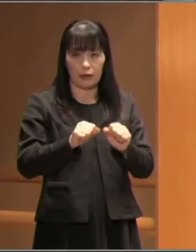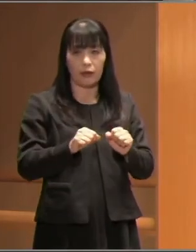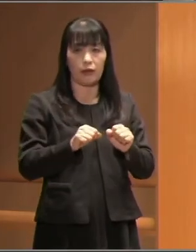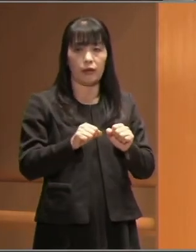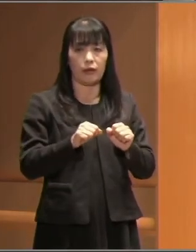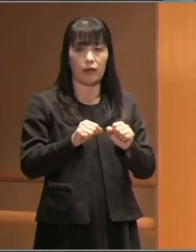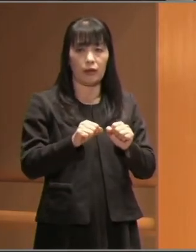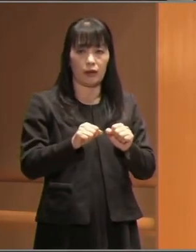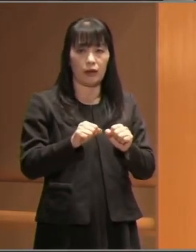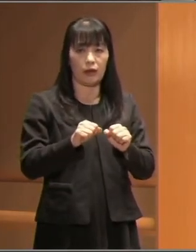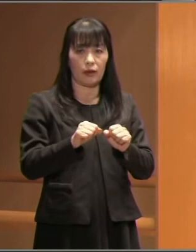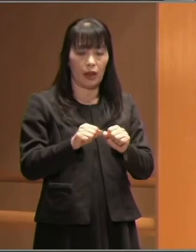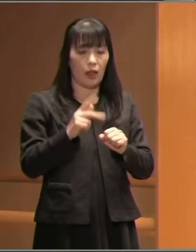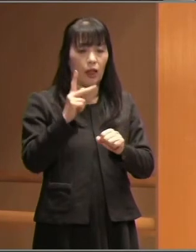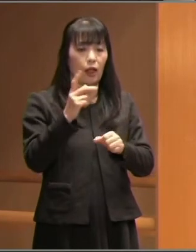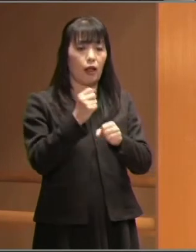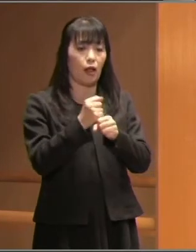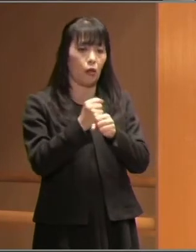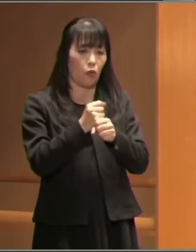was added.